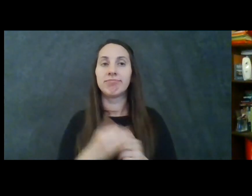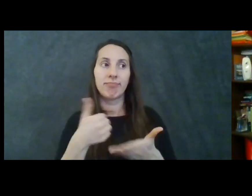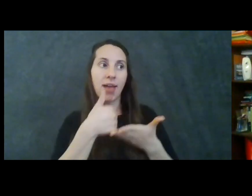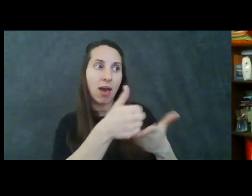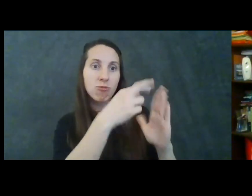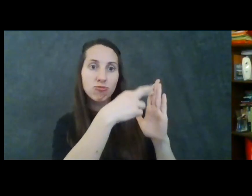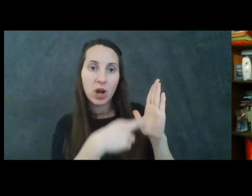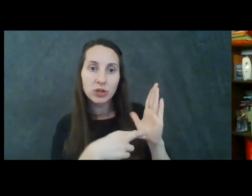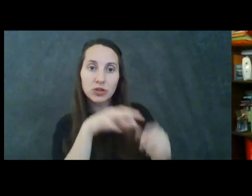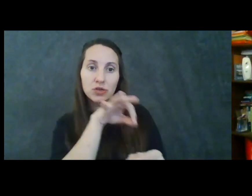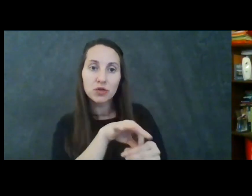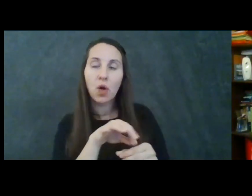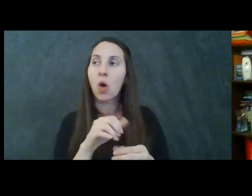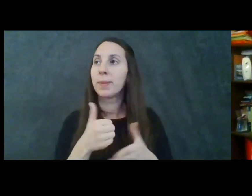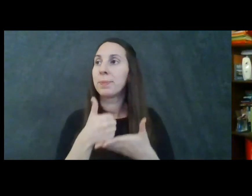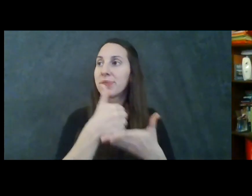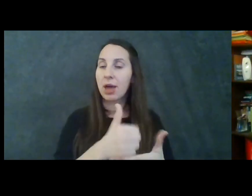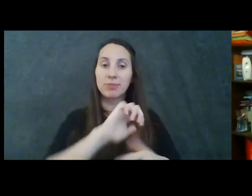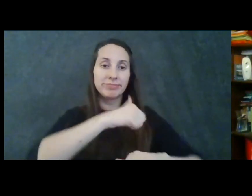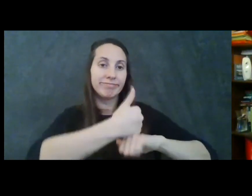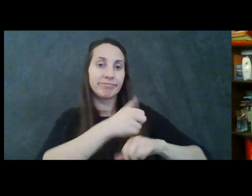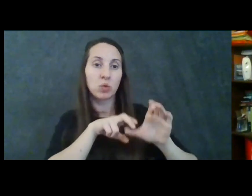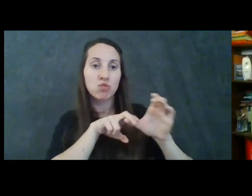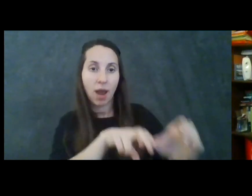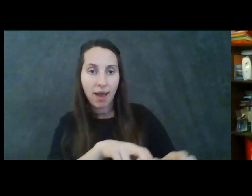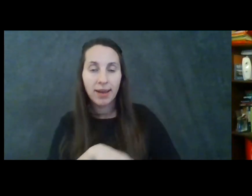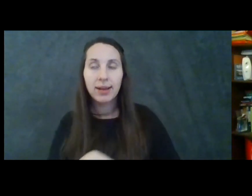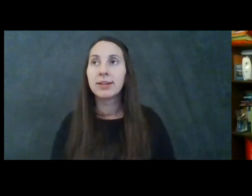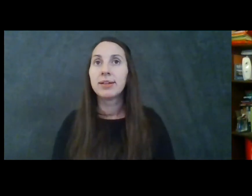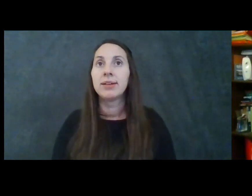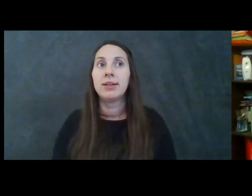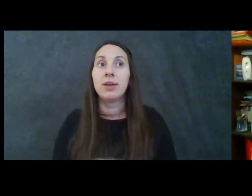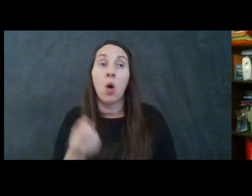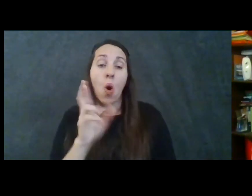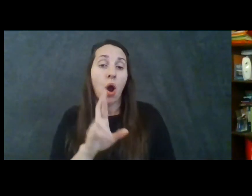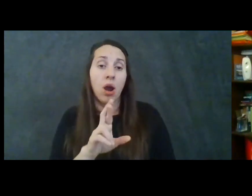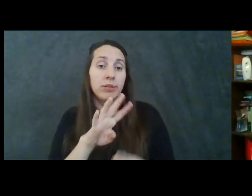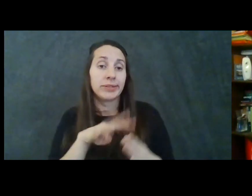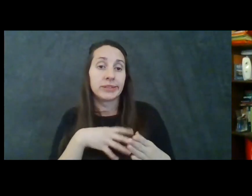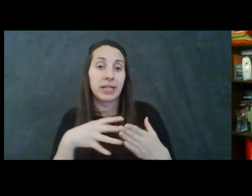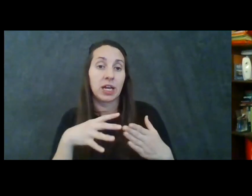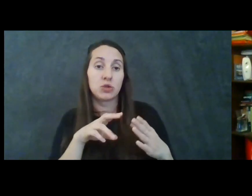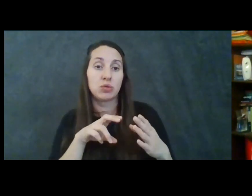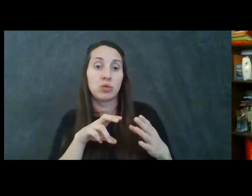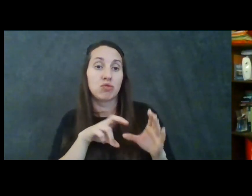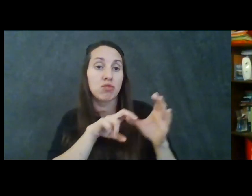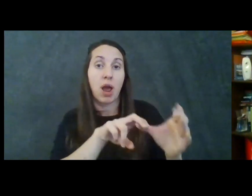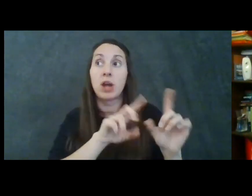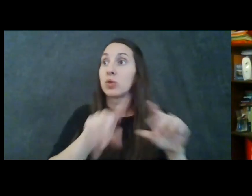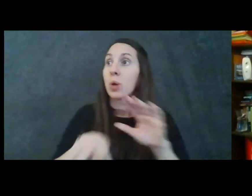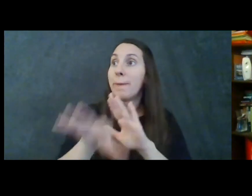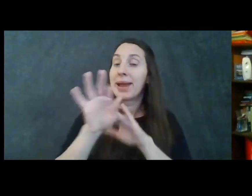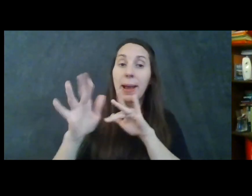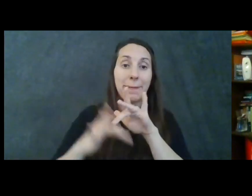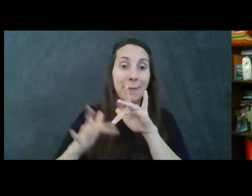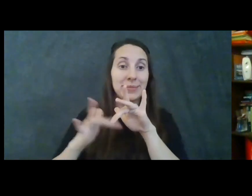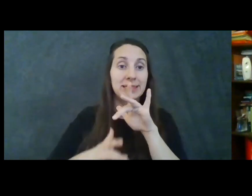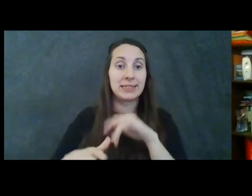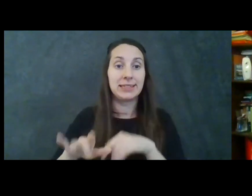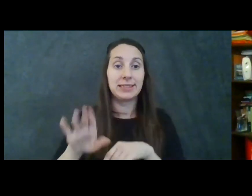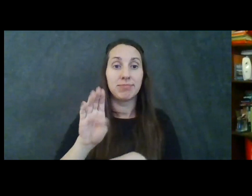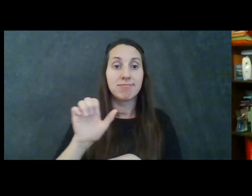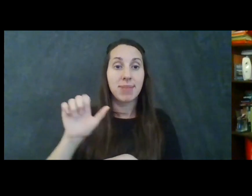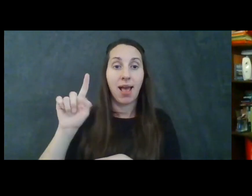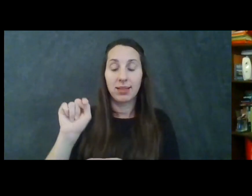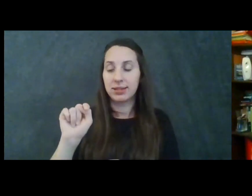schedule rides to the precinct, or schedule rides to go get an absentee ballot or whatever it is that they need. And we're